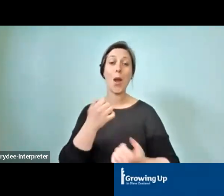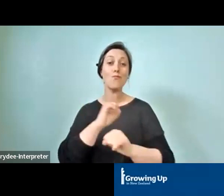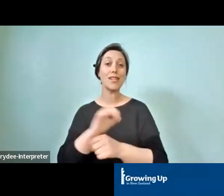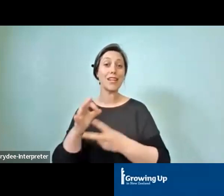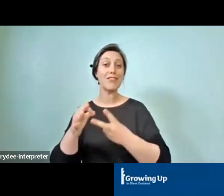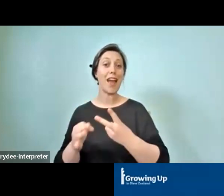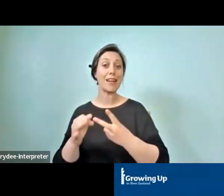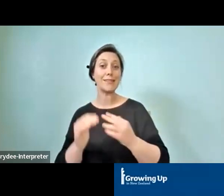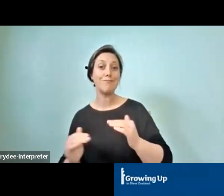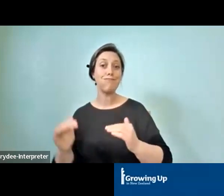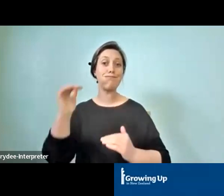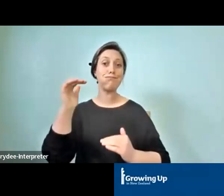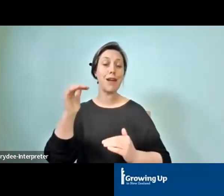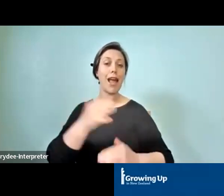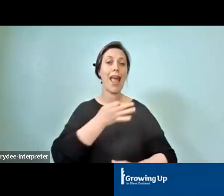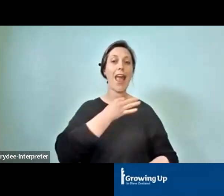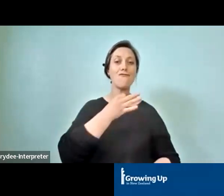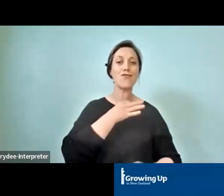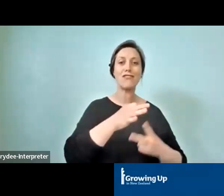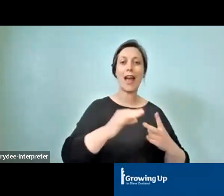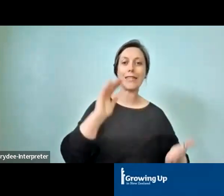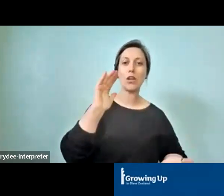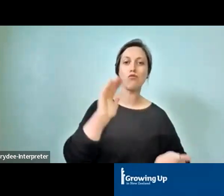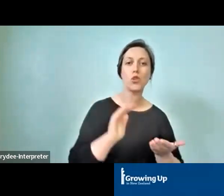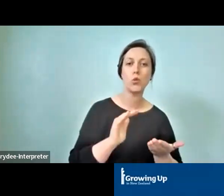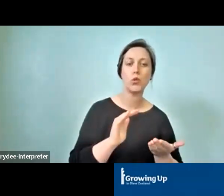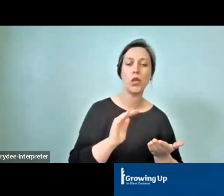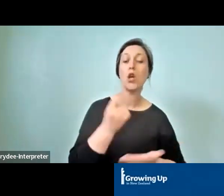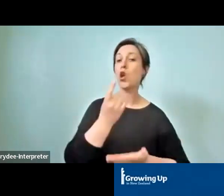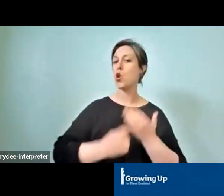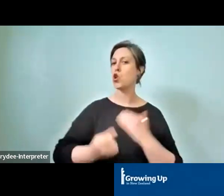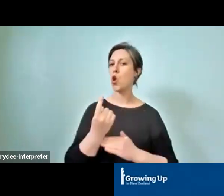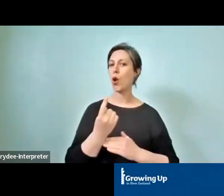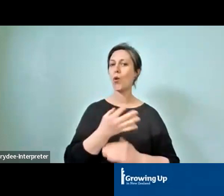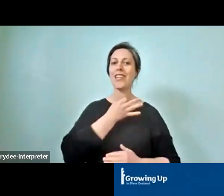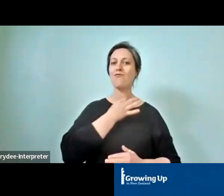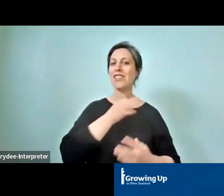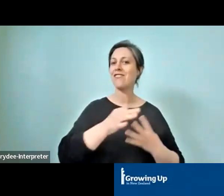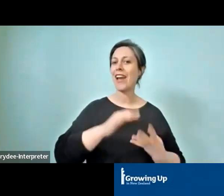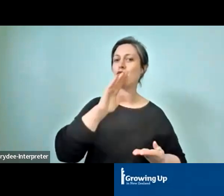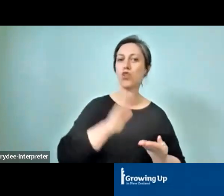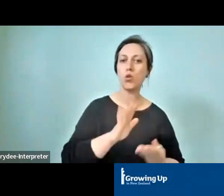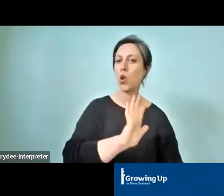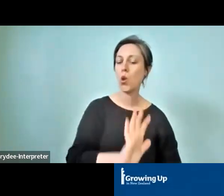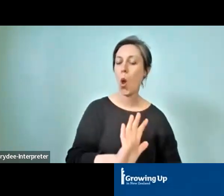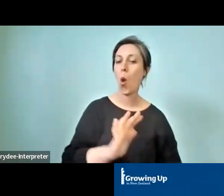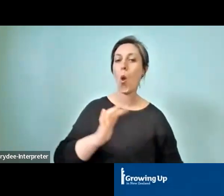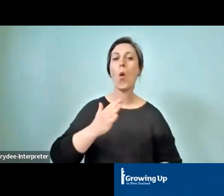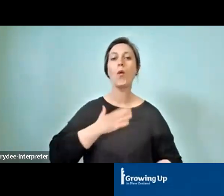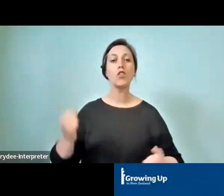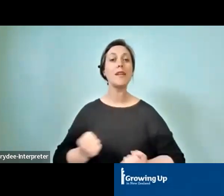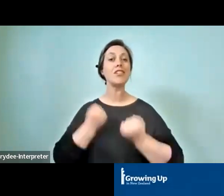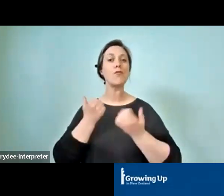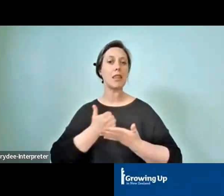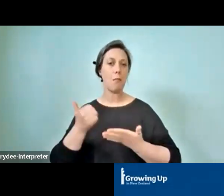factors and reduce the risk factors. So we don't want to just focus on reducing the risk factors. We want to be strength-based, and that's